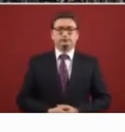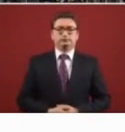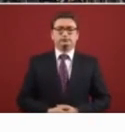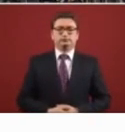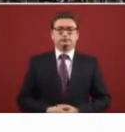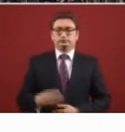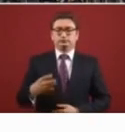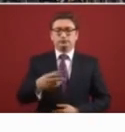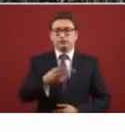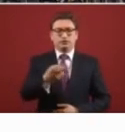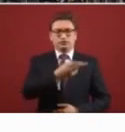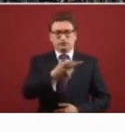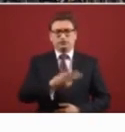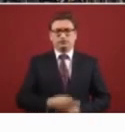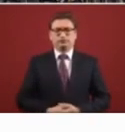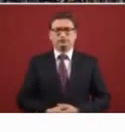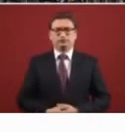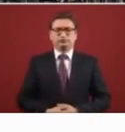Los dos.